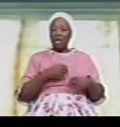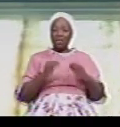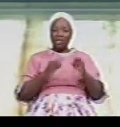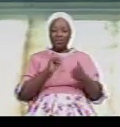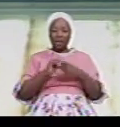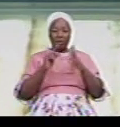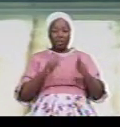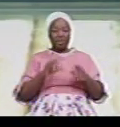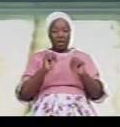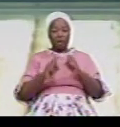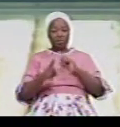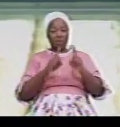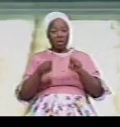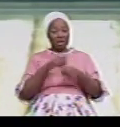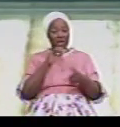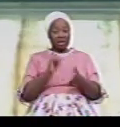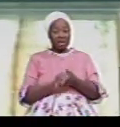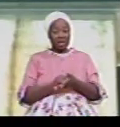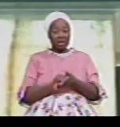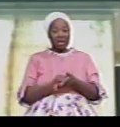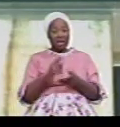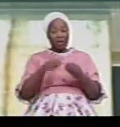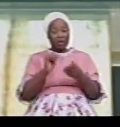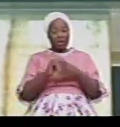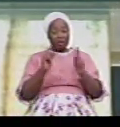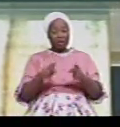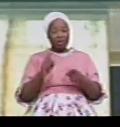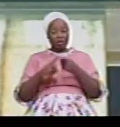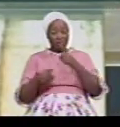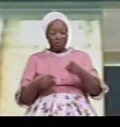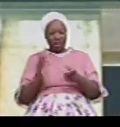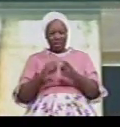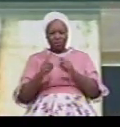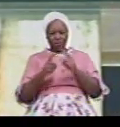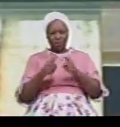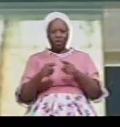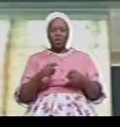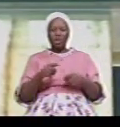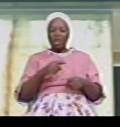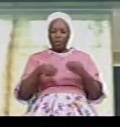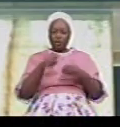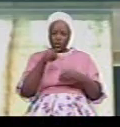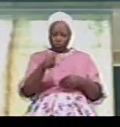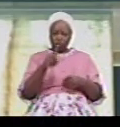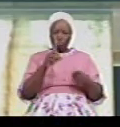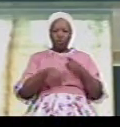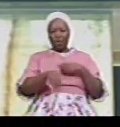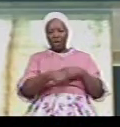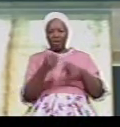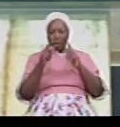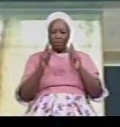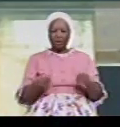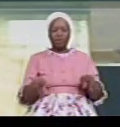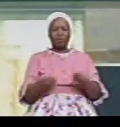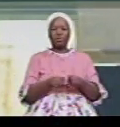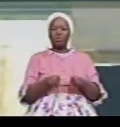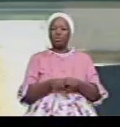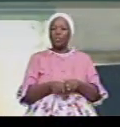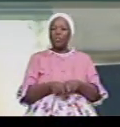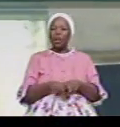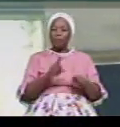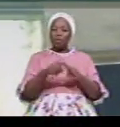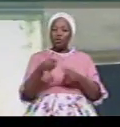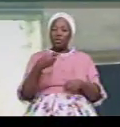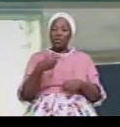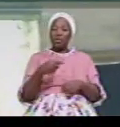talk like that about that person to you, he'll go and talk about you to another person too. But you say, God